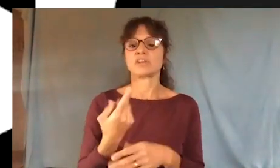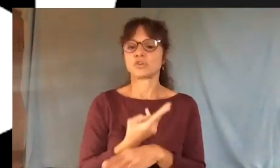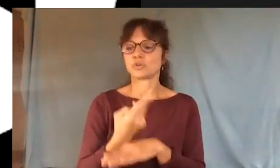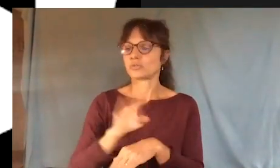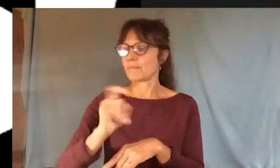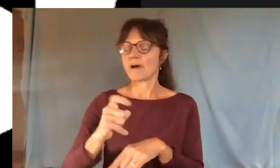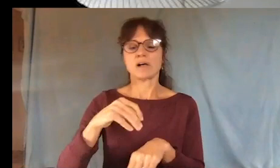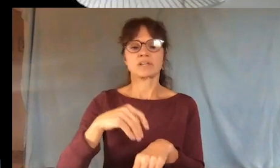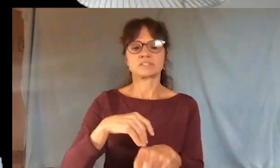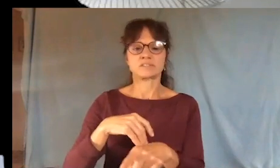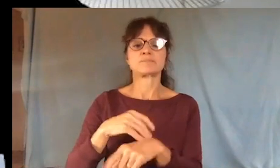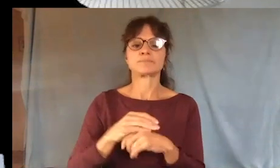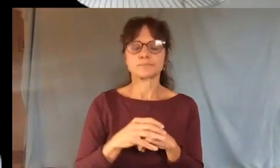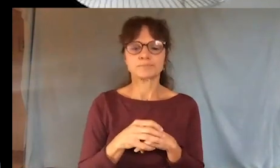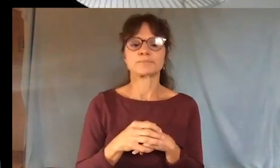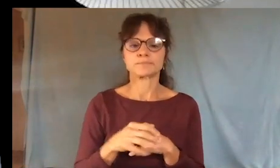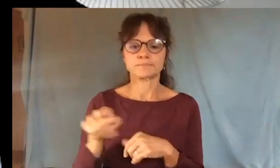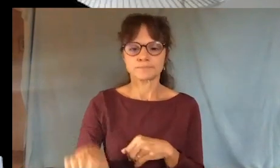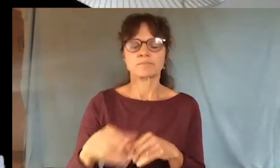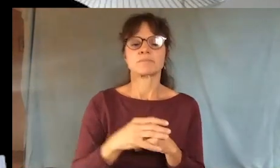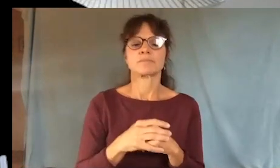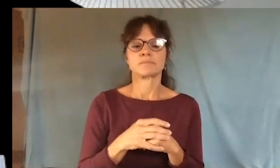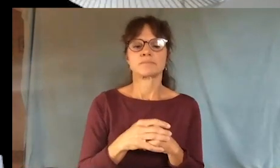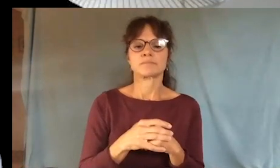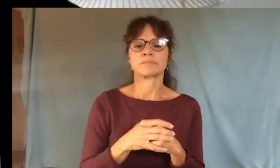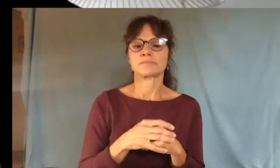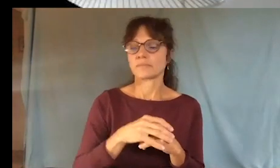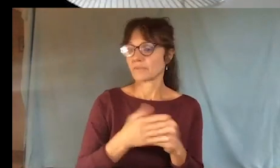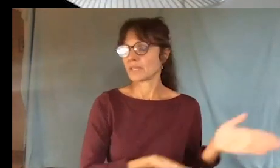bottom of your screen. I'm going to turn it over to you, Giancarlo.